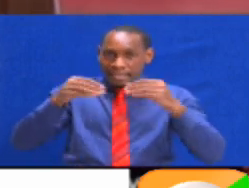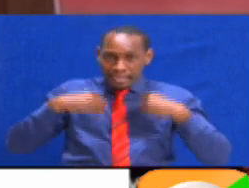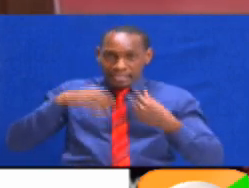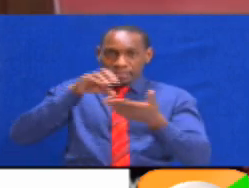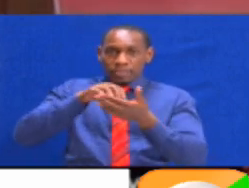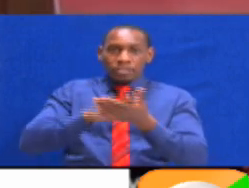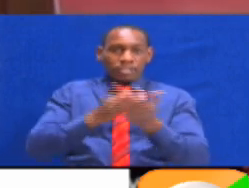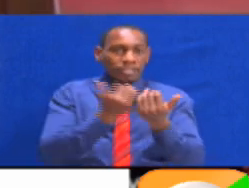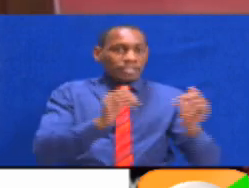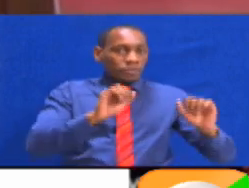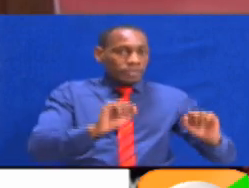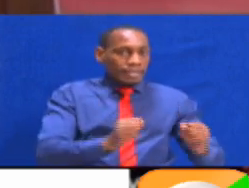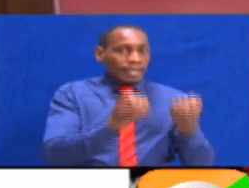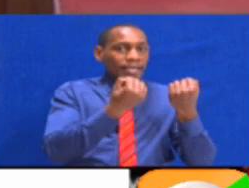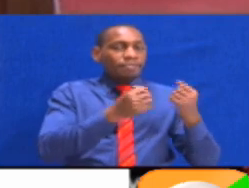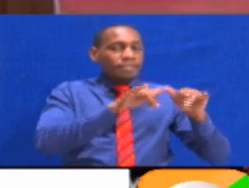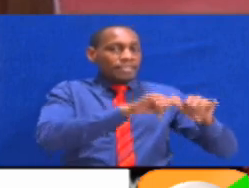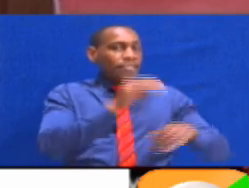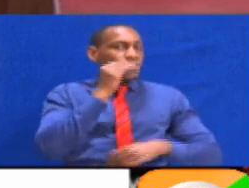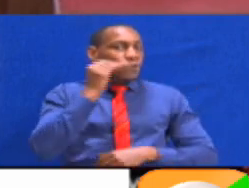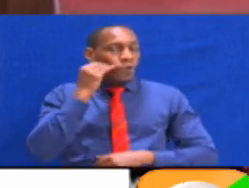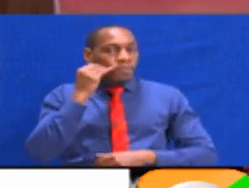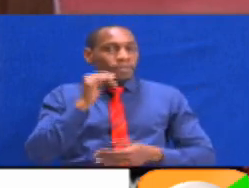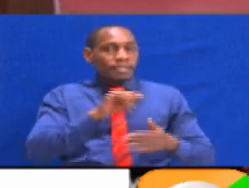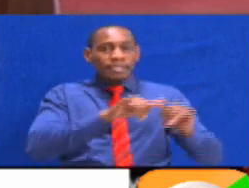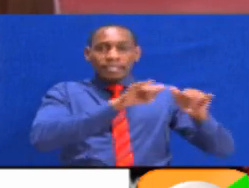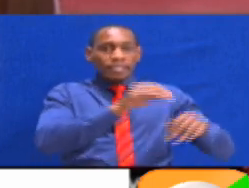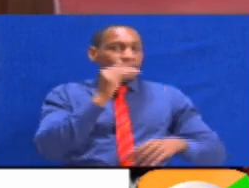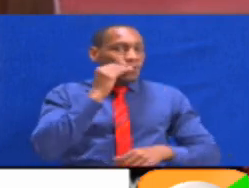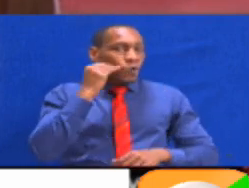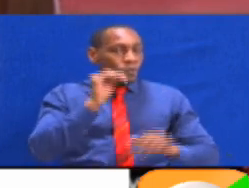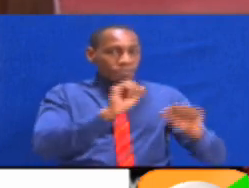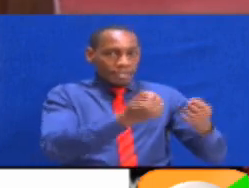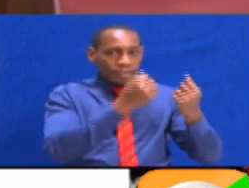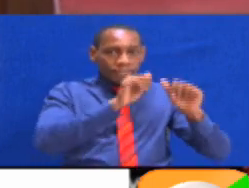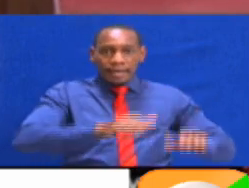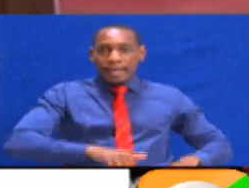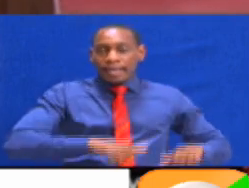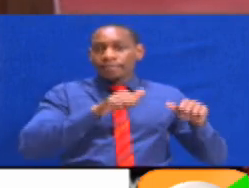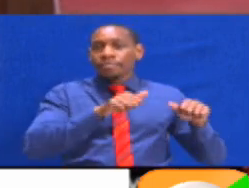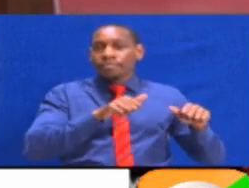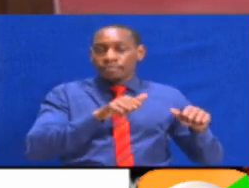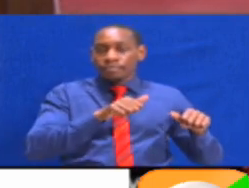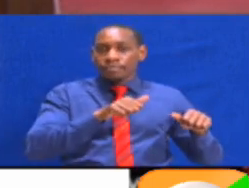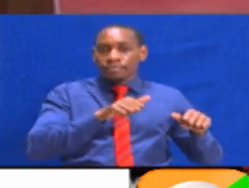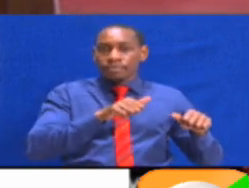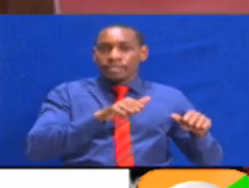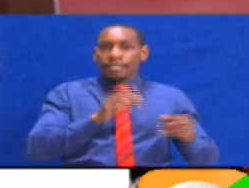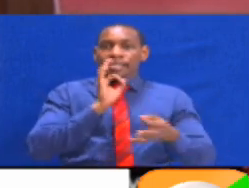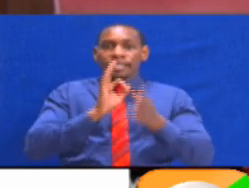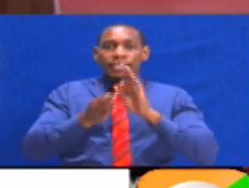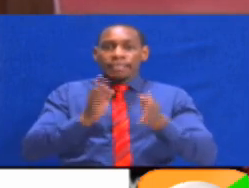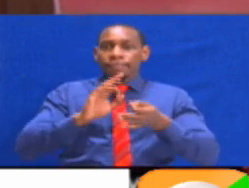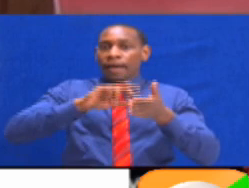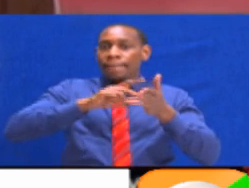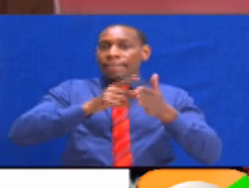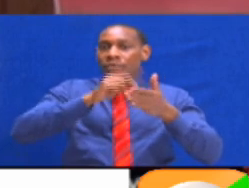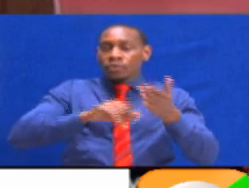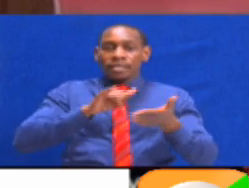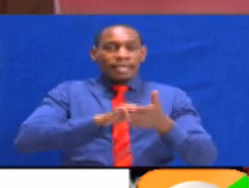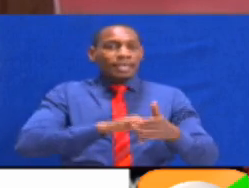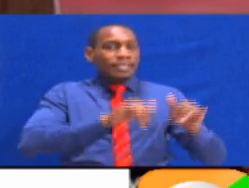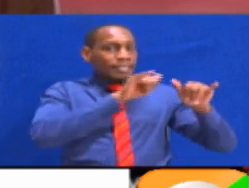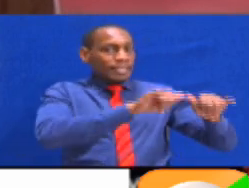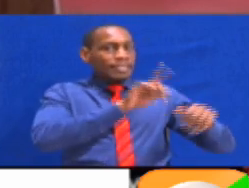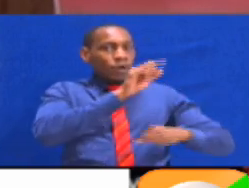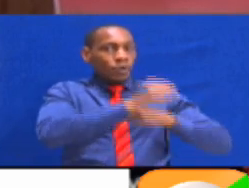children are alive and they are at home. So what? They are at home and they are safe and they are alive. And if it means that they have to stay